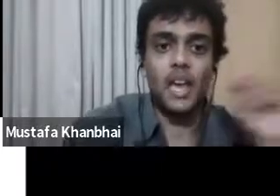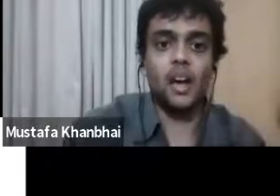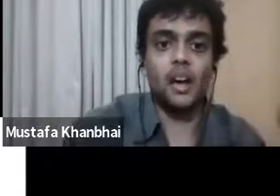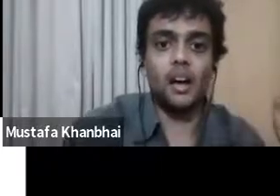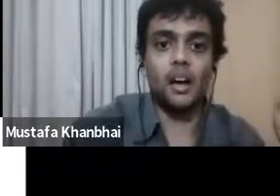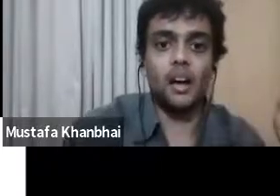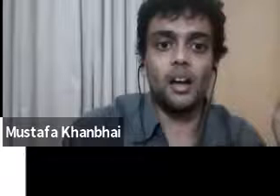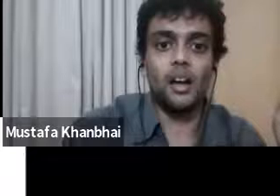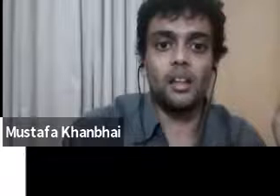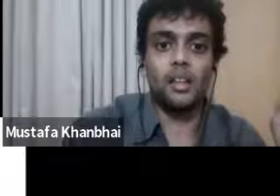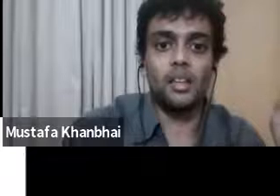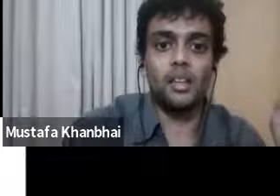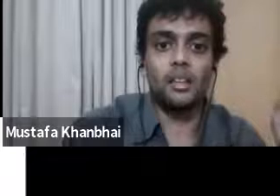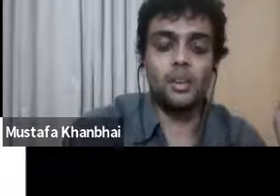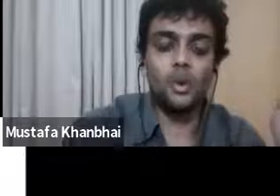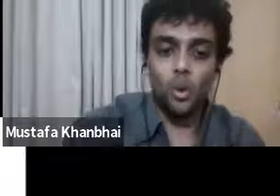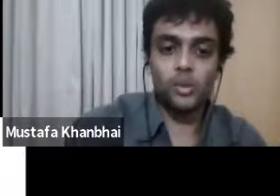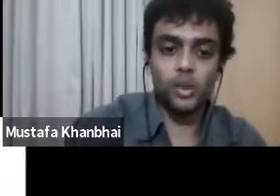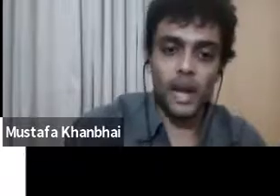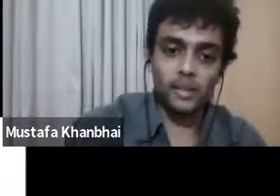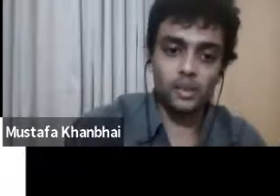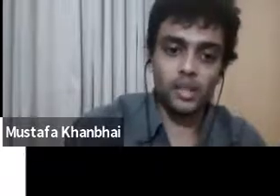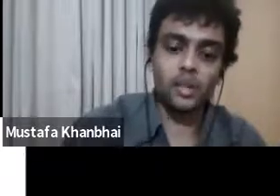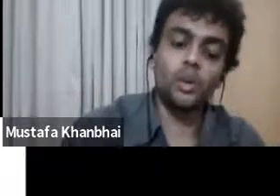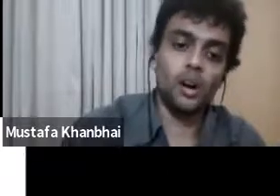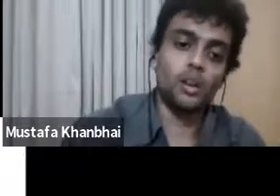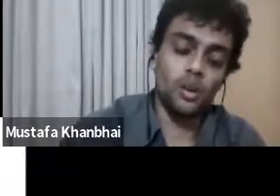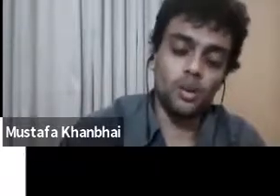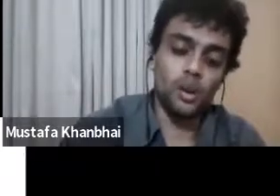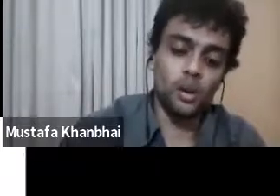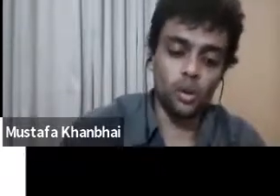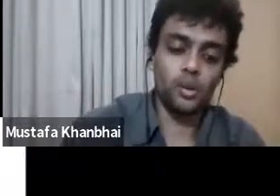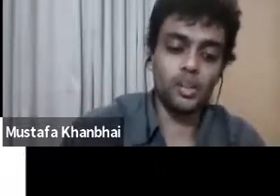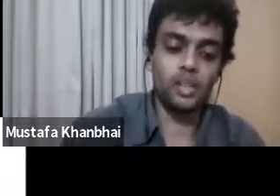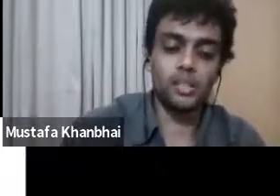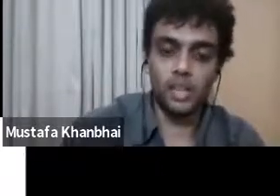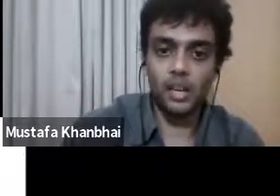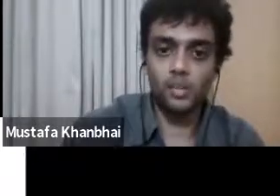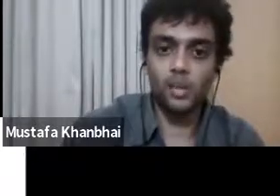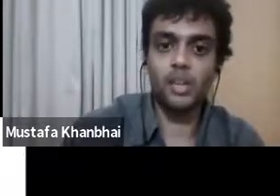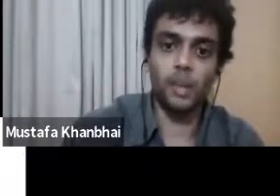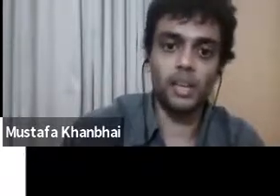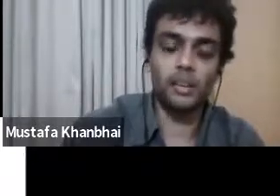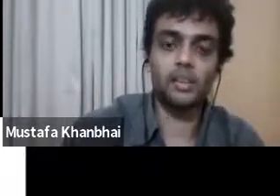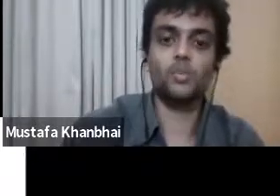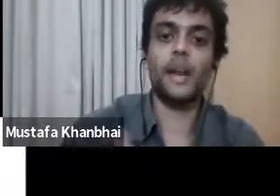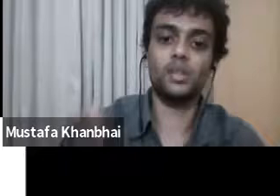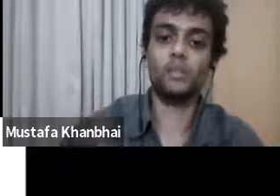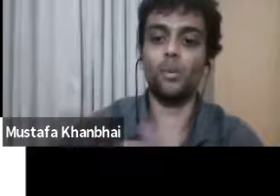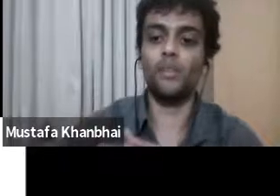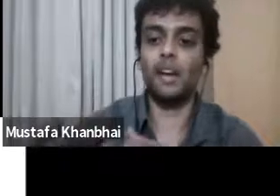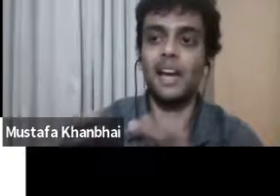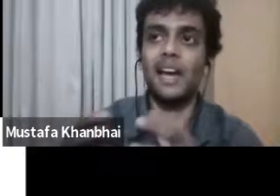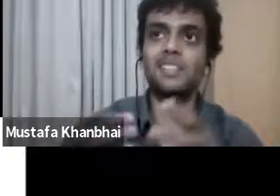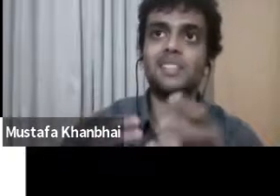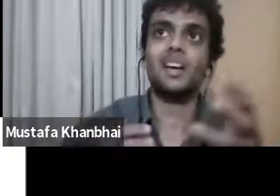1868. Uh, the Kols were actually the Kol community, the Santal community, and many